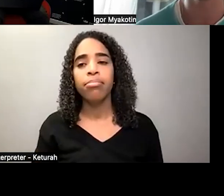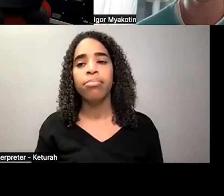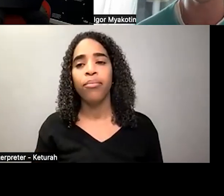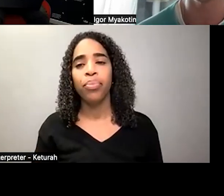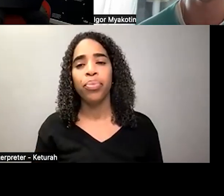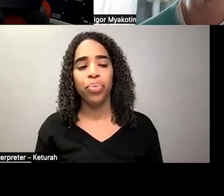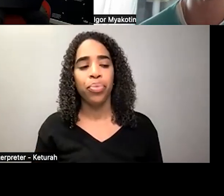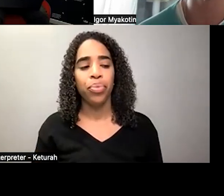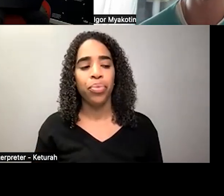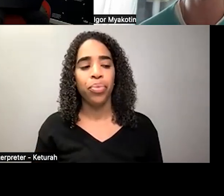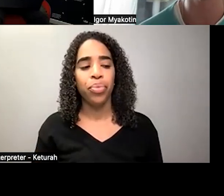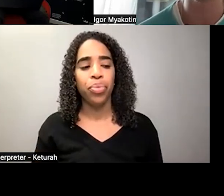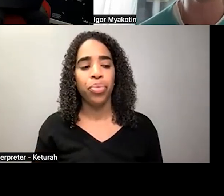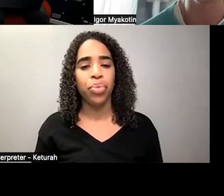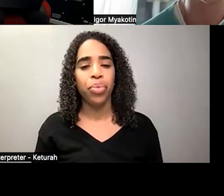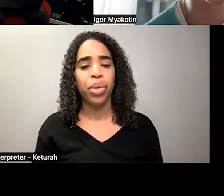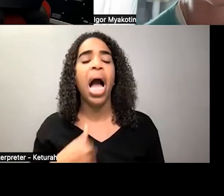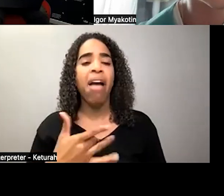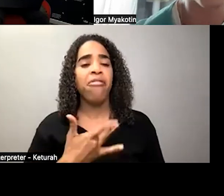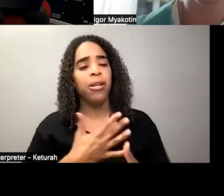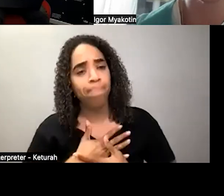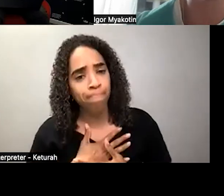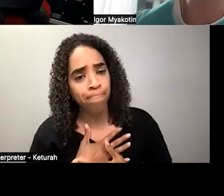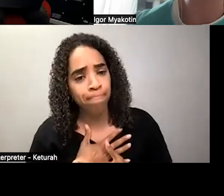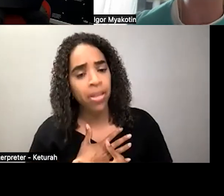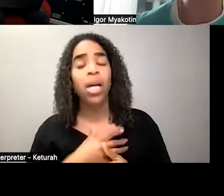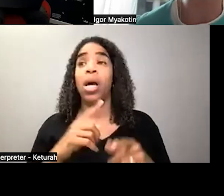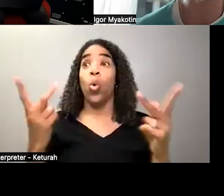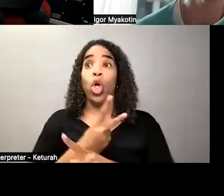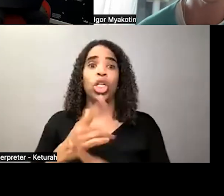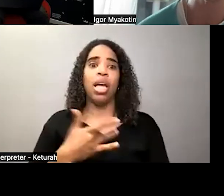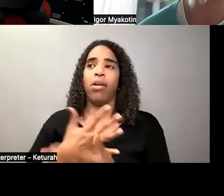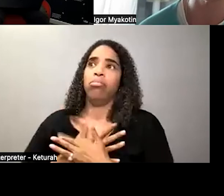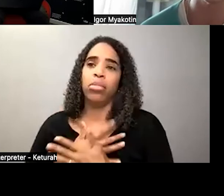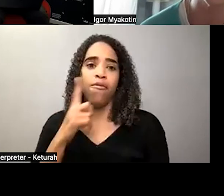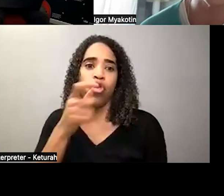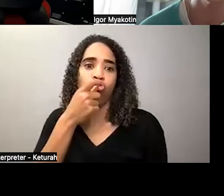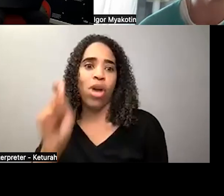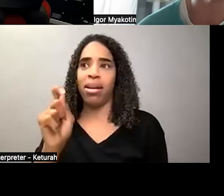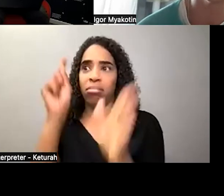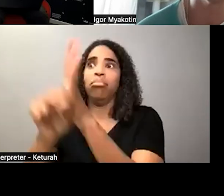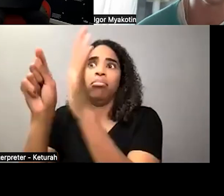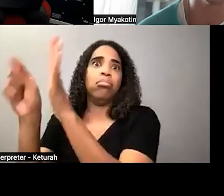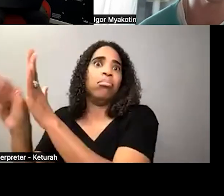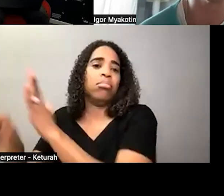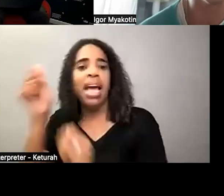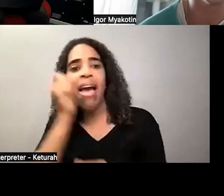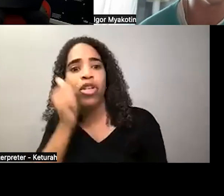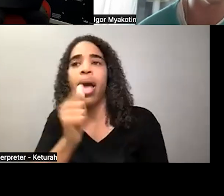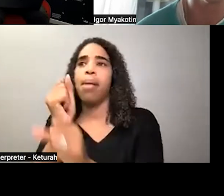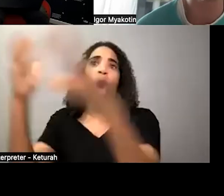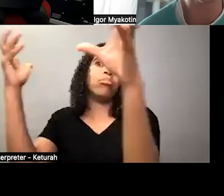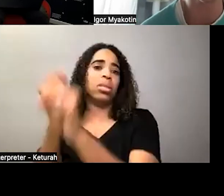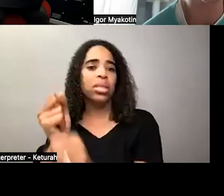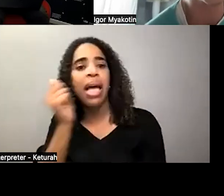also, you know, as much as I do feel for them, I think I feel more for people in Ukraine who are getting killed every day and bombed